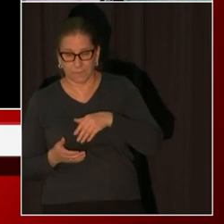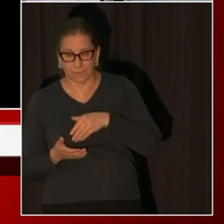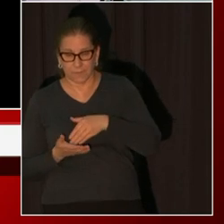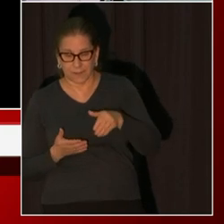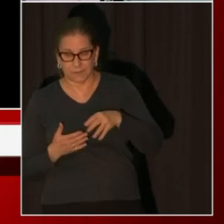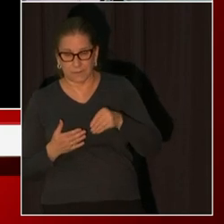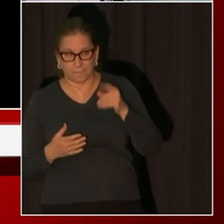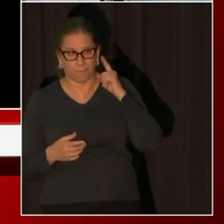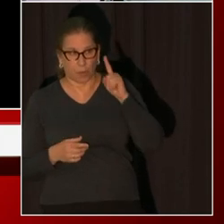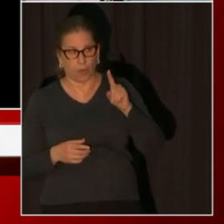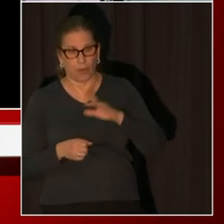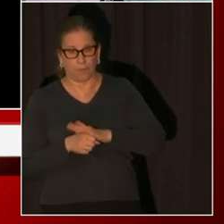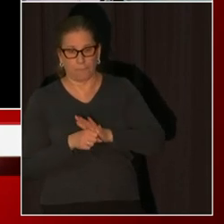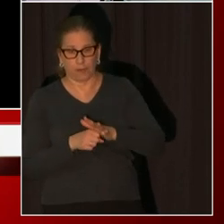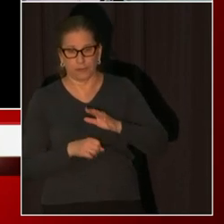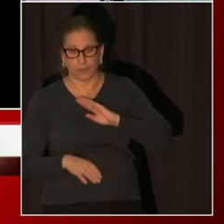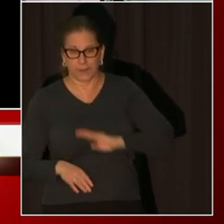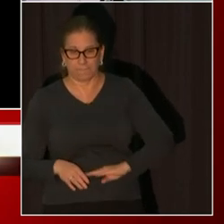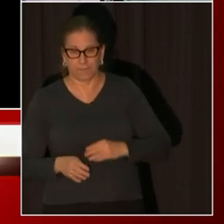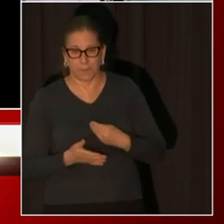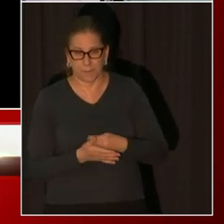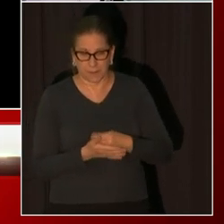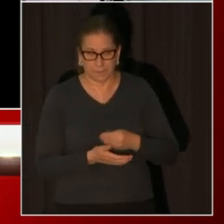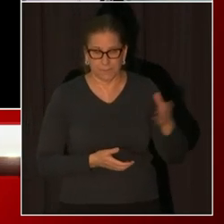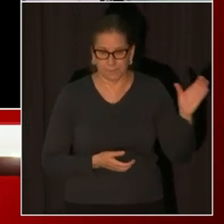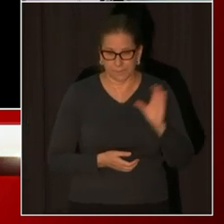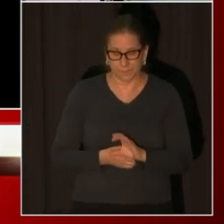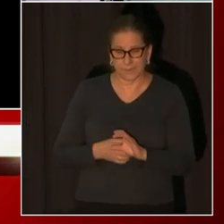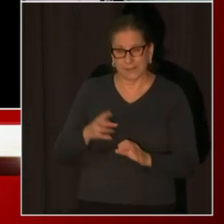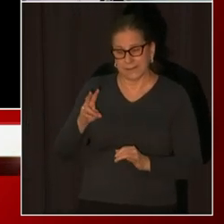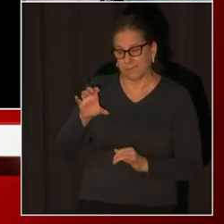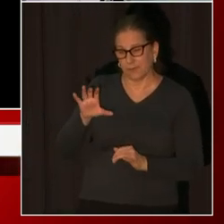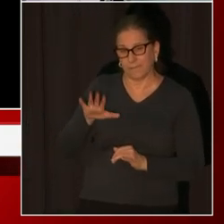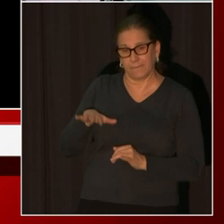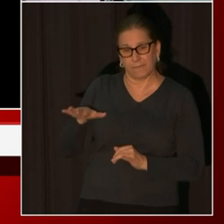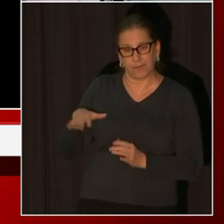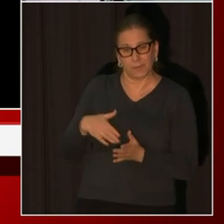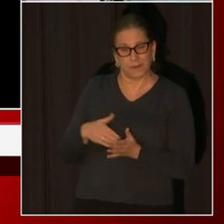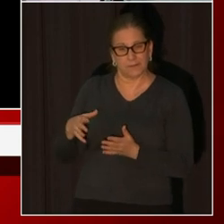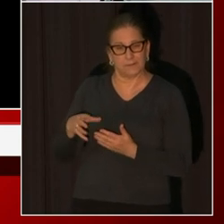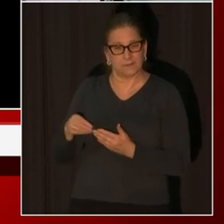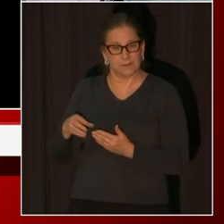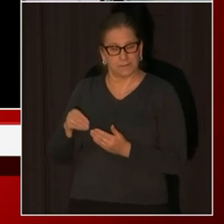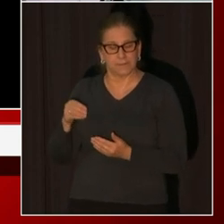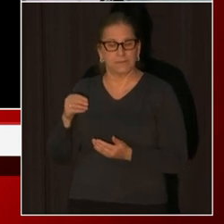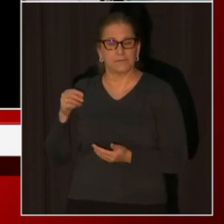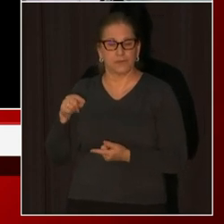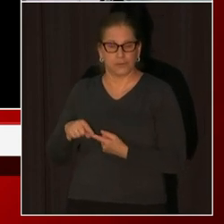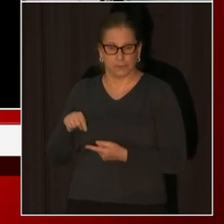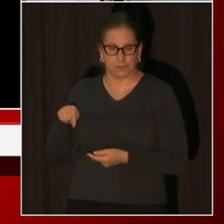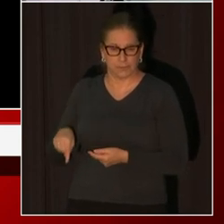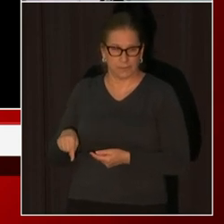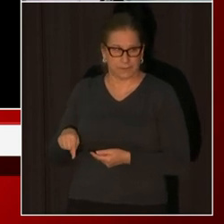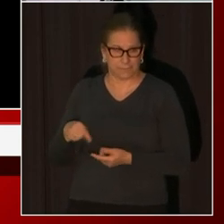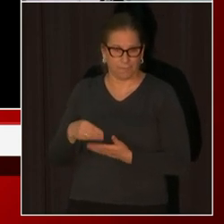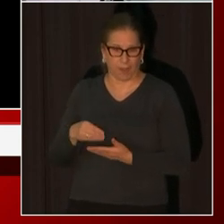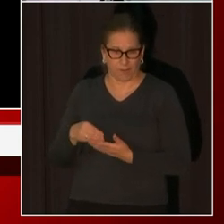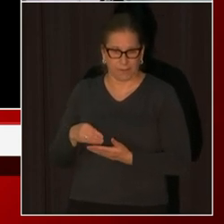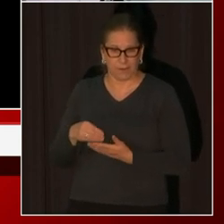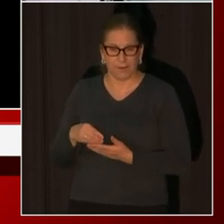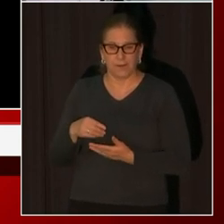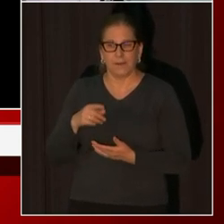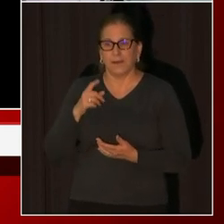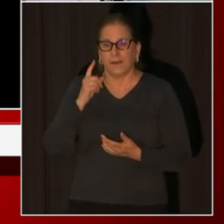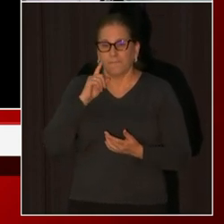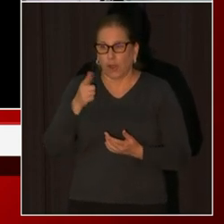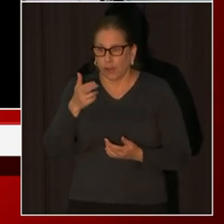the additional $750 million from that fund. There are also specific increases to grants like the Community Development Block